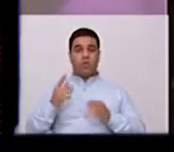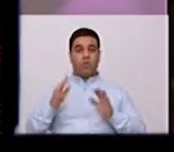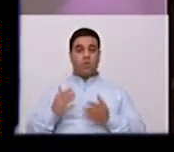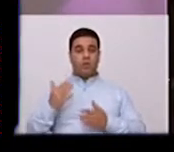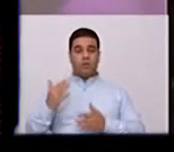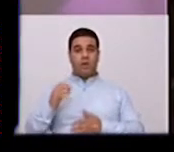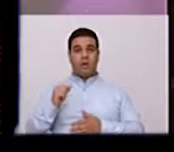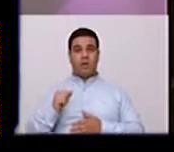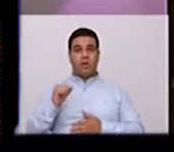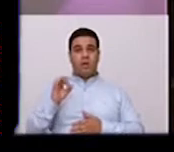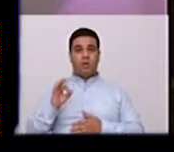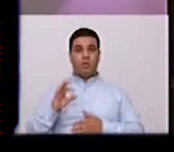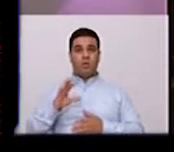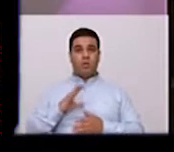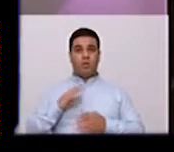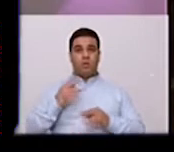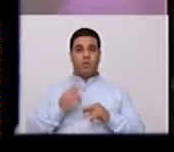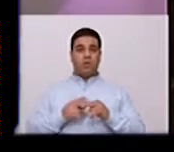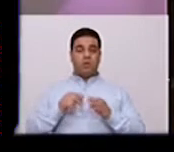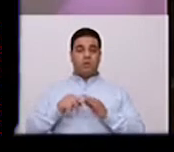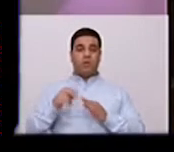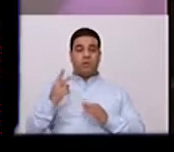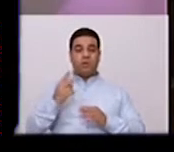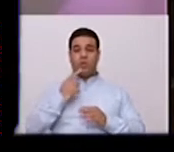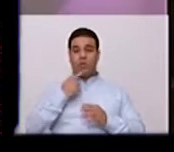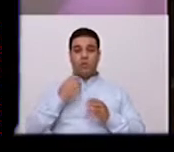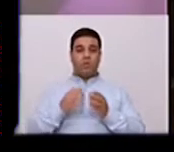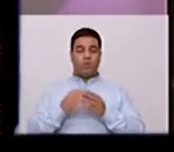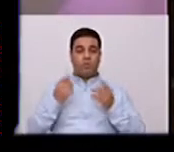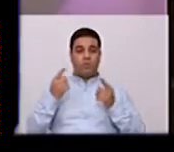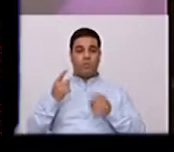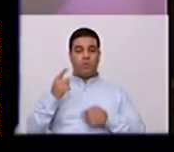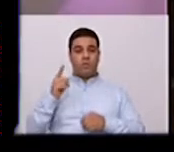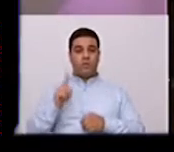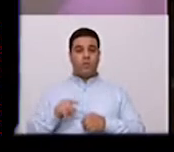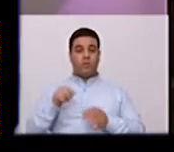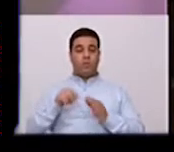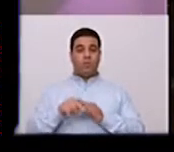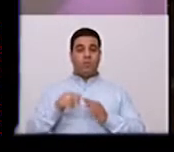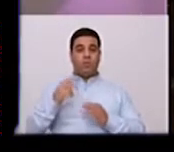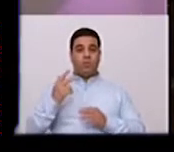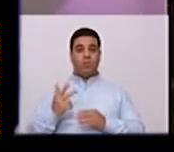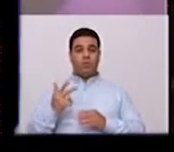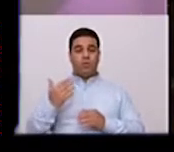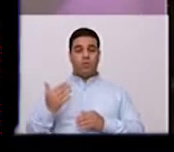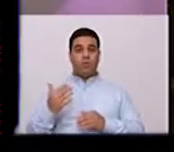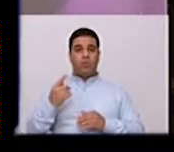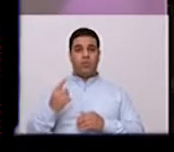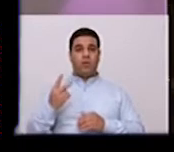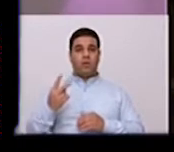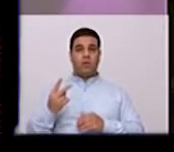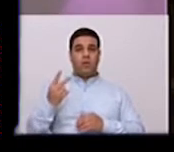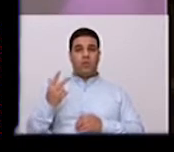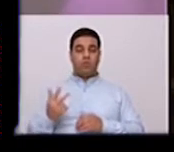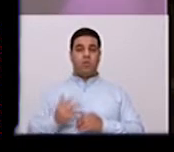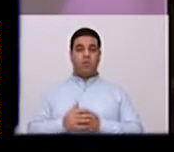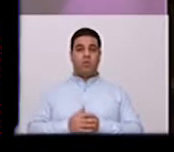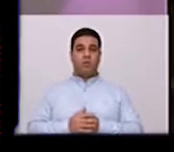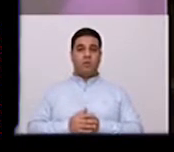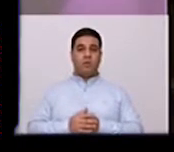holatda A0 bo'lgani ikkinchi qon guruhini bildiradi. Demak, ikkinchi qon guruhidan 3tasi, 1, 2,